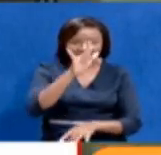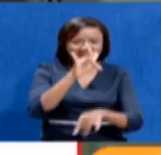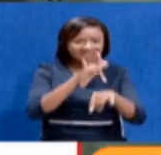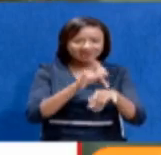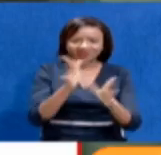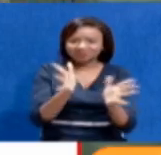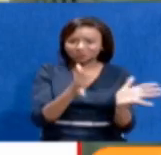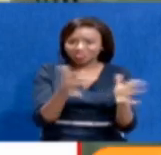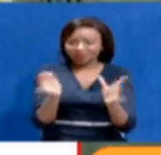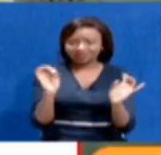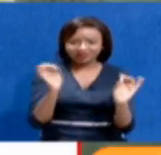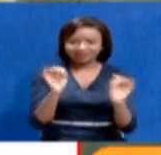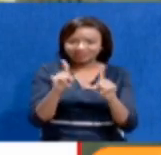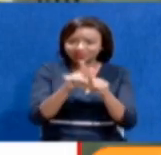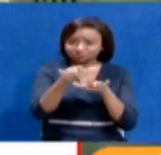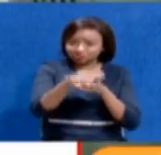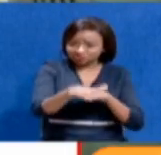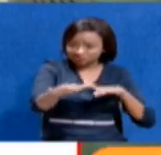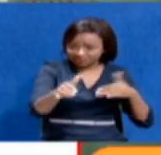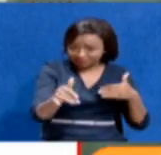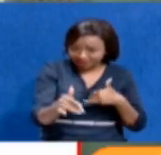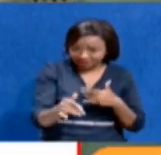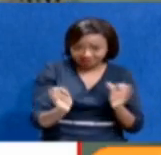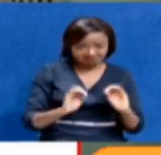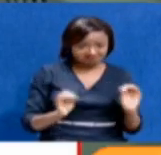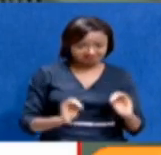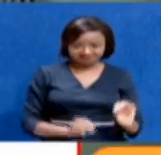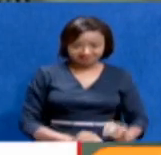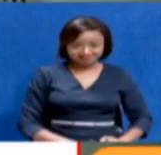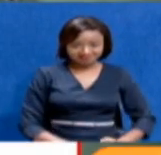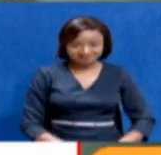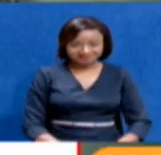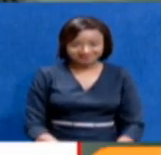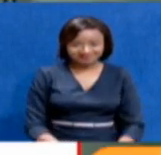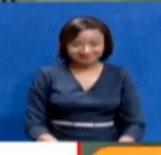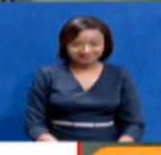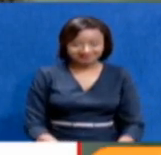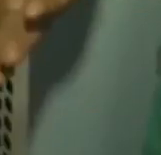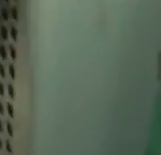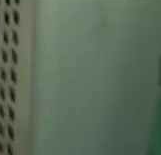affected by weather conditions and traffic jams. Faisal Ahmed, Citizen TV, Nairobi.